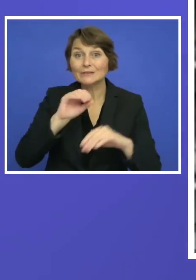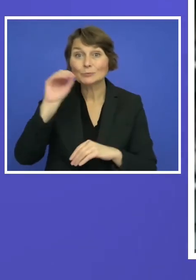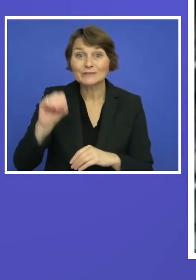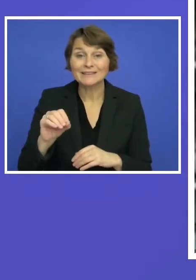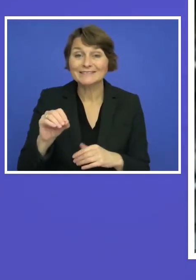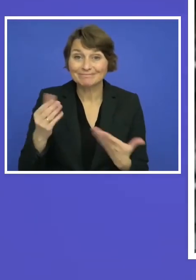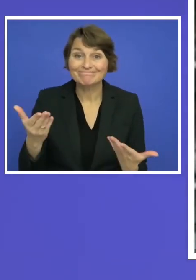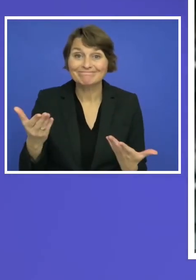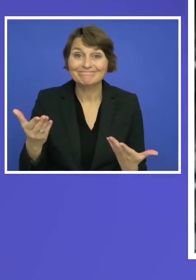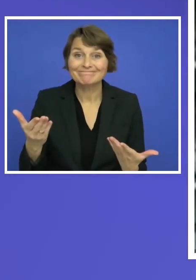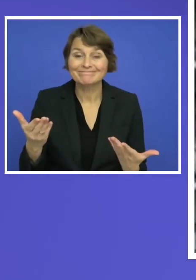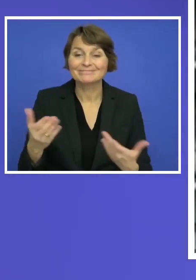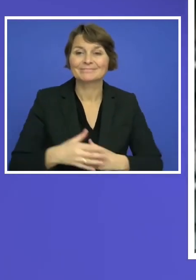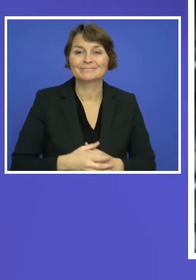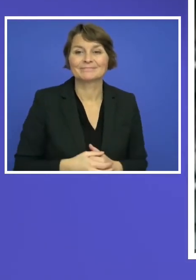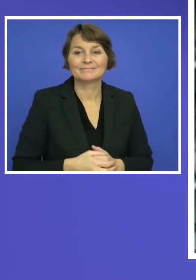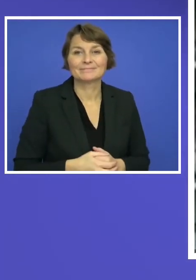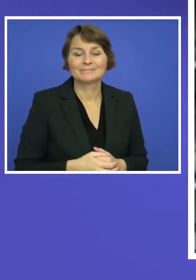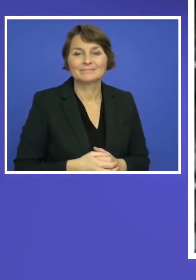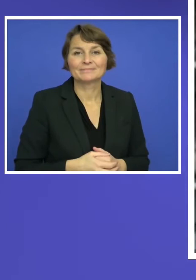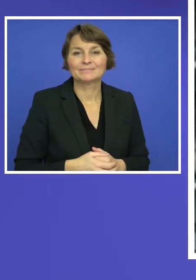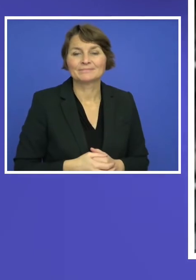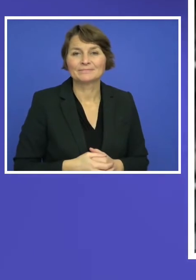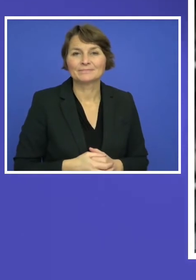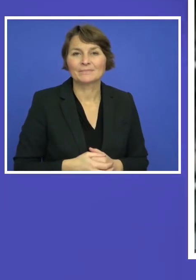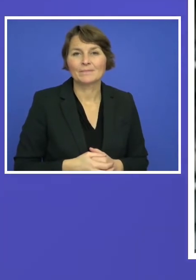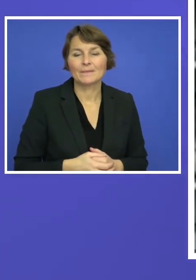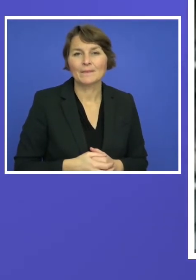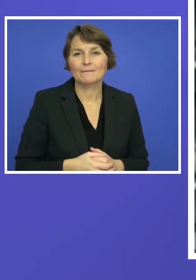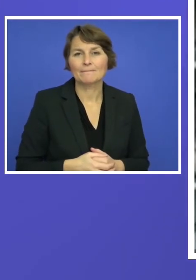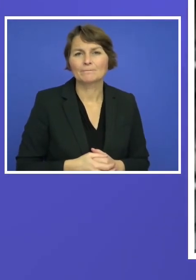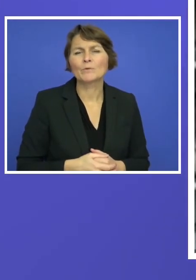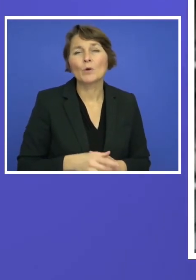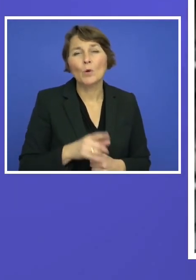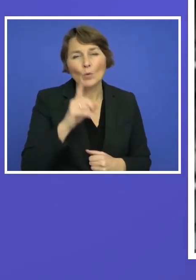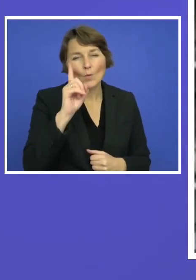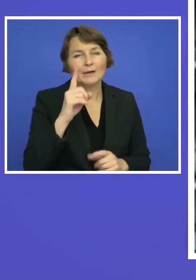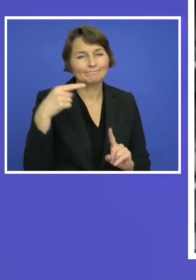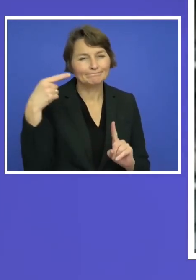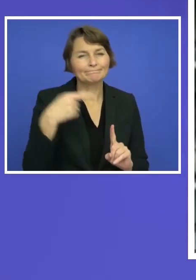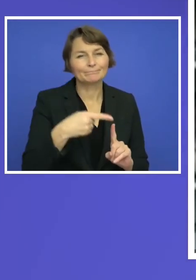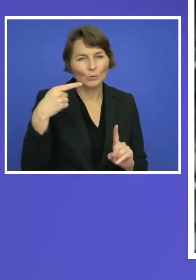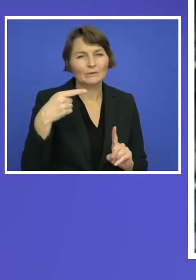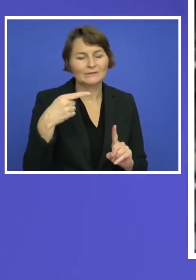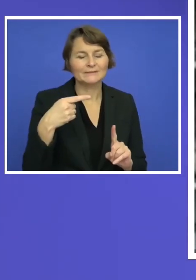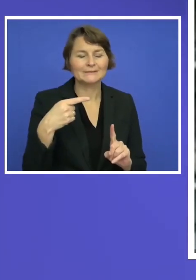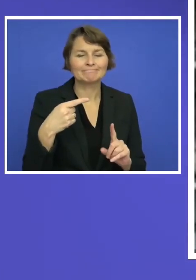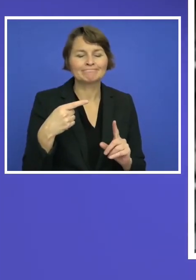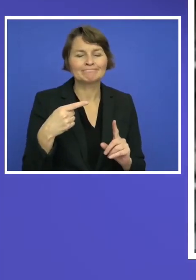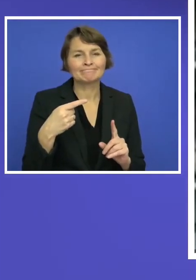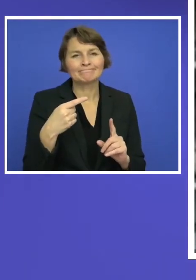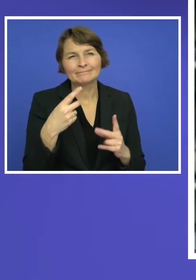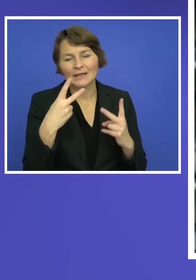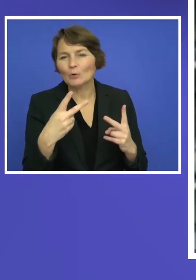And I want to make one important point that was maybe not yet mentioned by